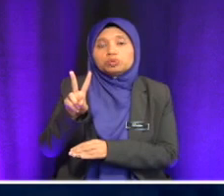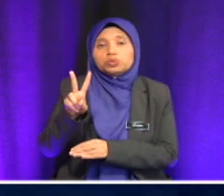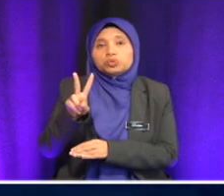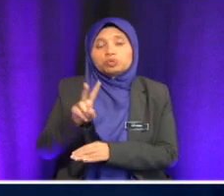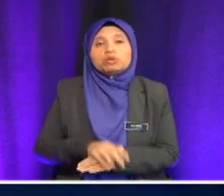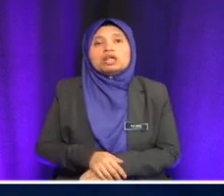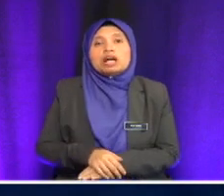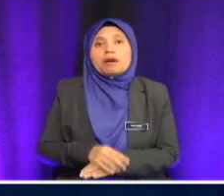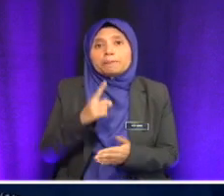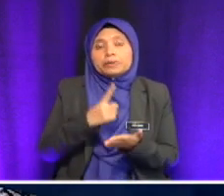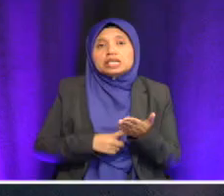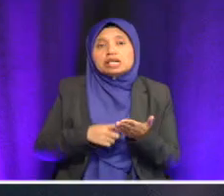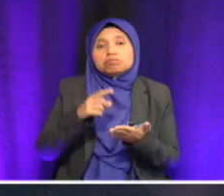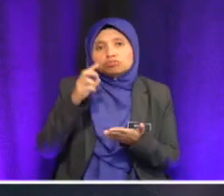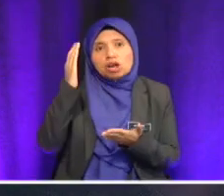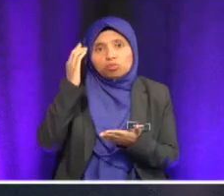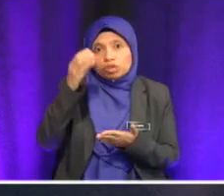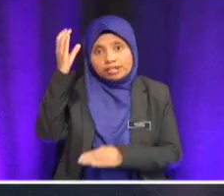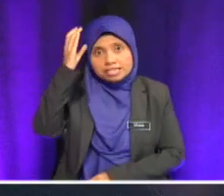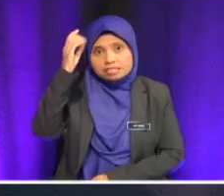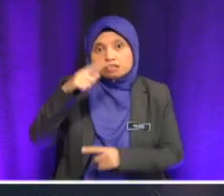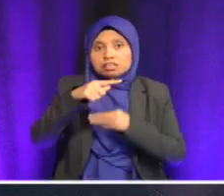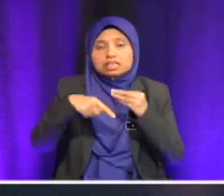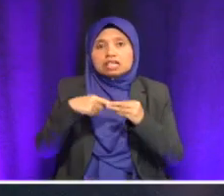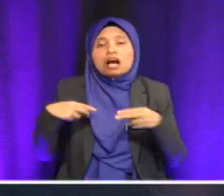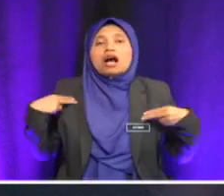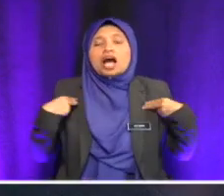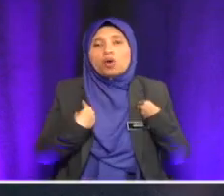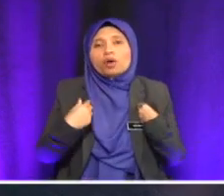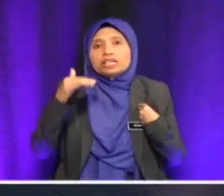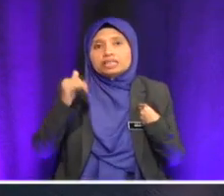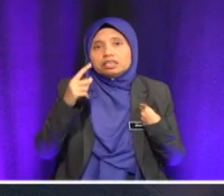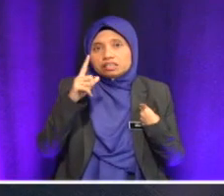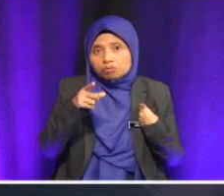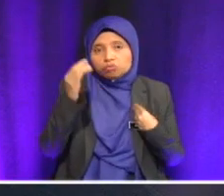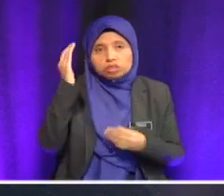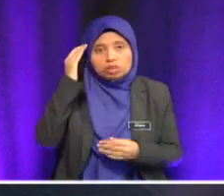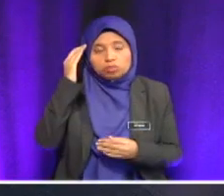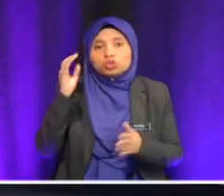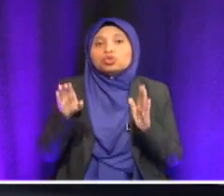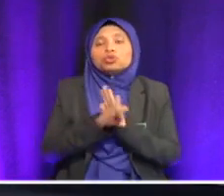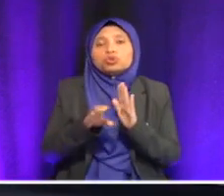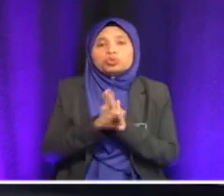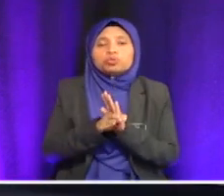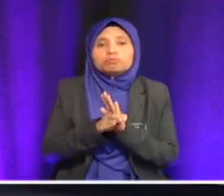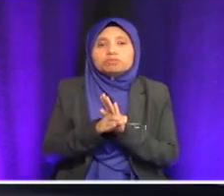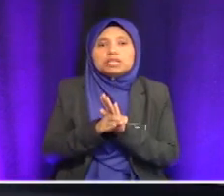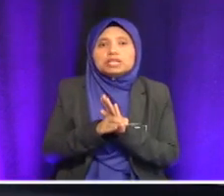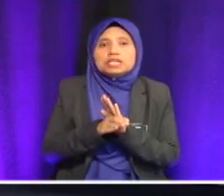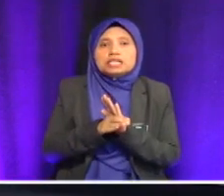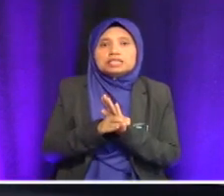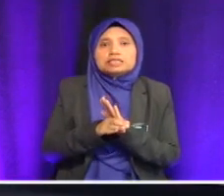about animals that you know, or maybe something about your pets, your cat, something new that you just recently knew? Okay, what is it about? I